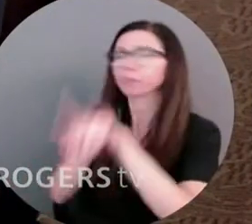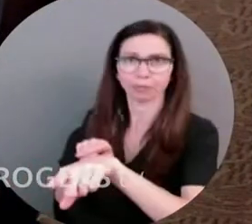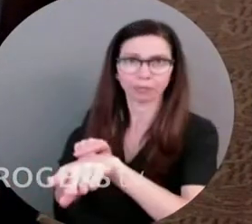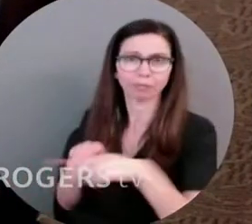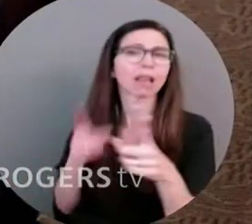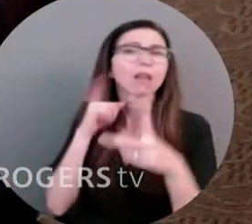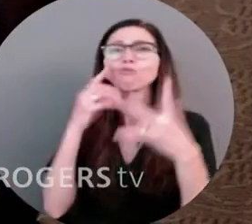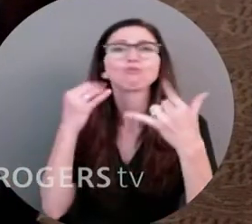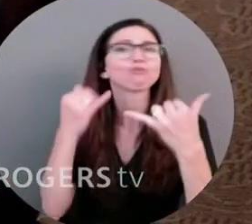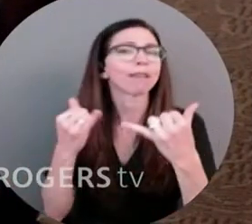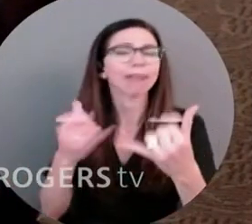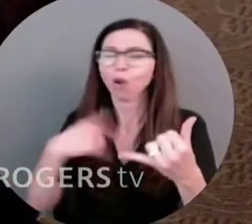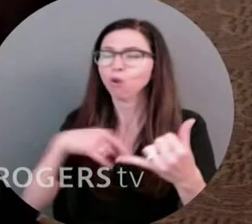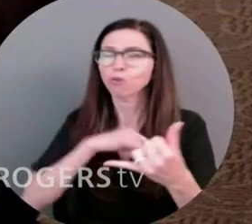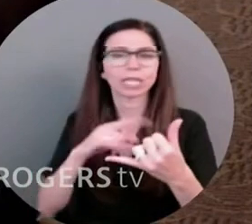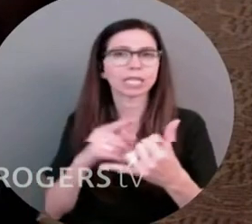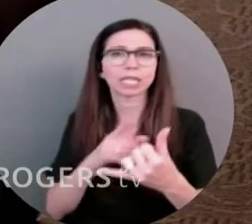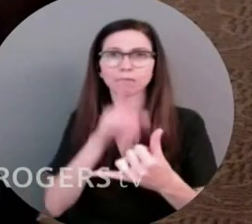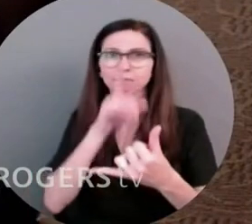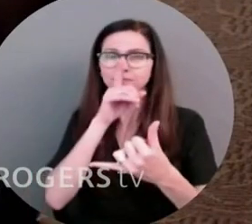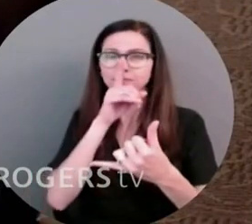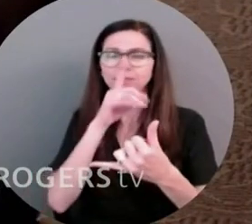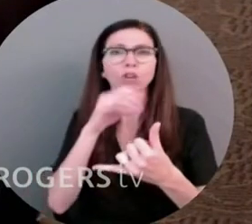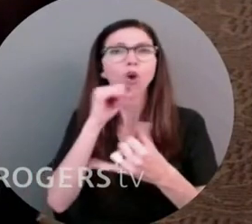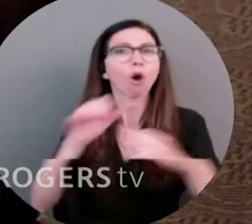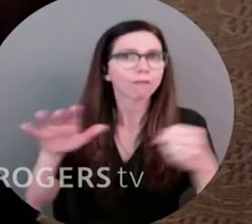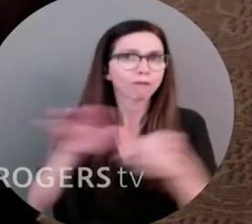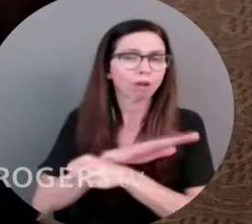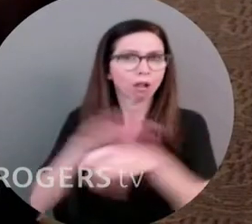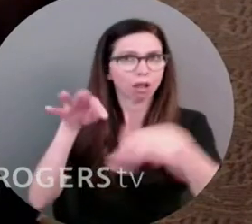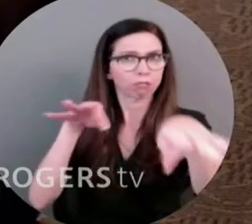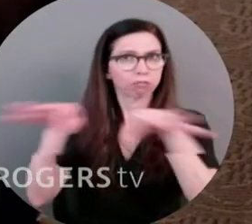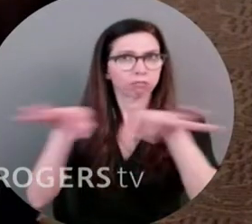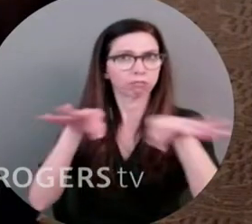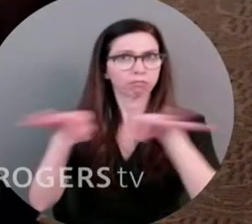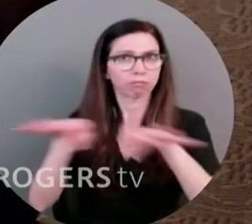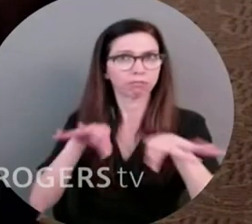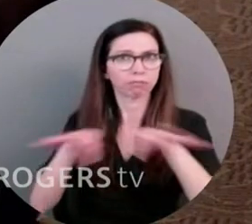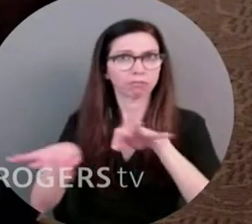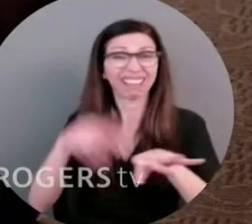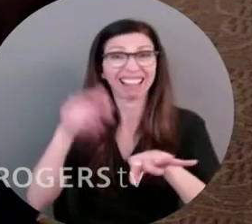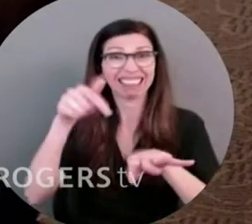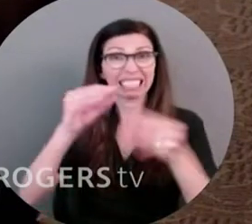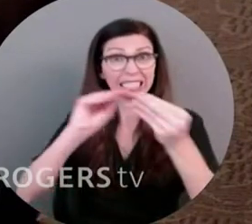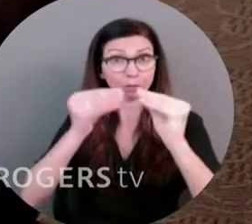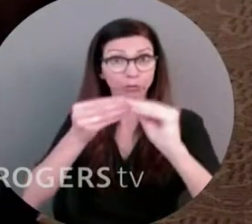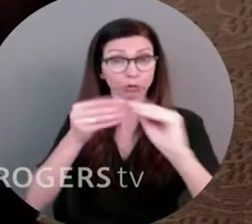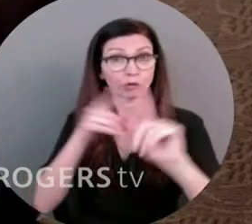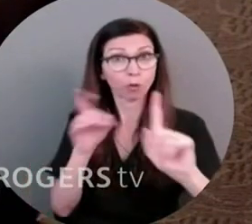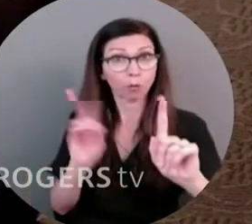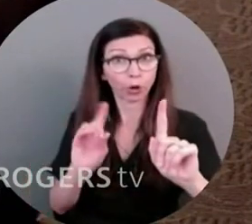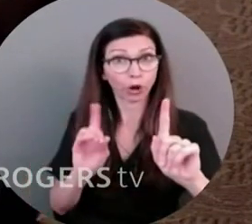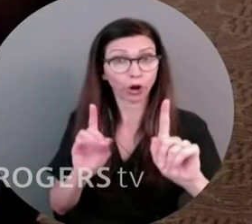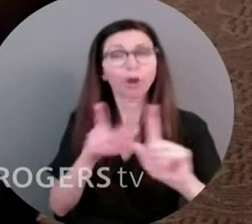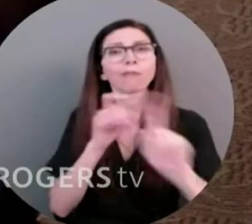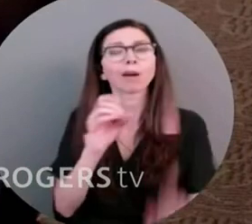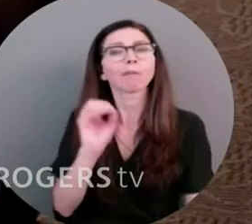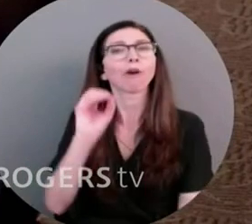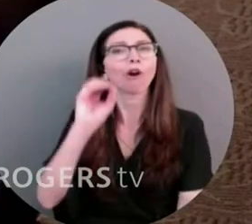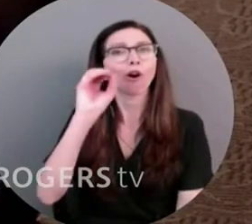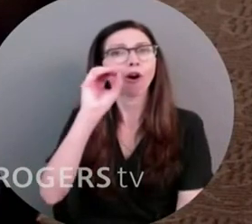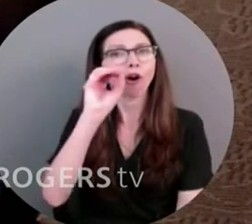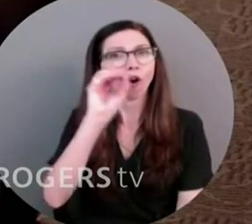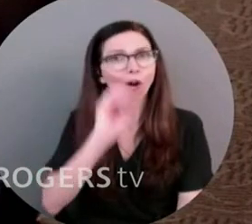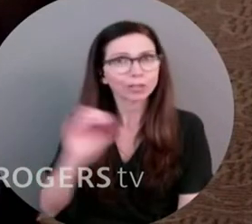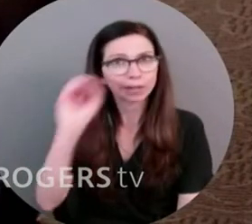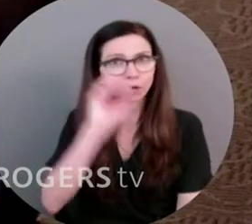notes attached to the dashboard that explain those numbers are taken from the Ontario Laboratory Information System, and